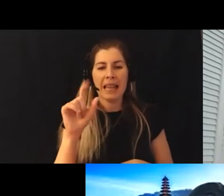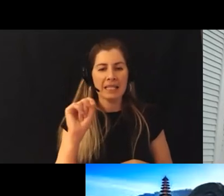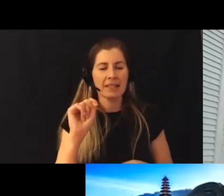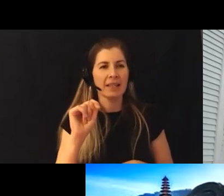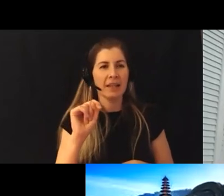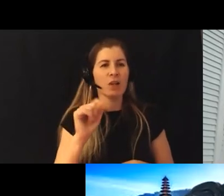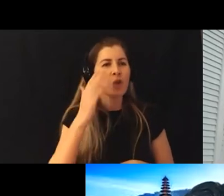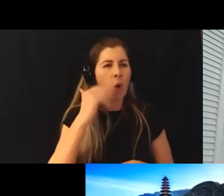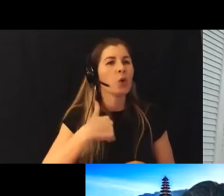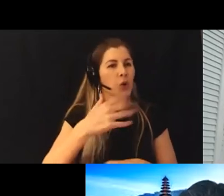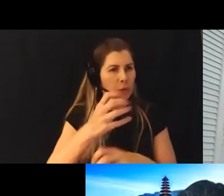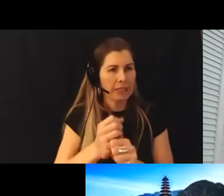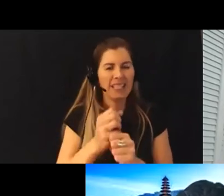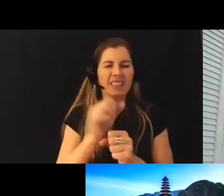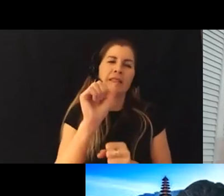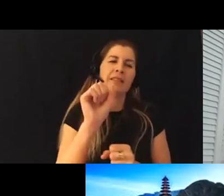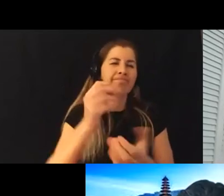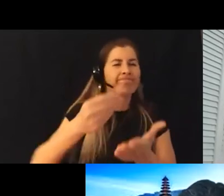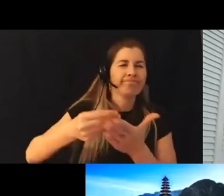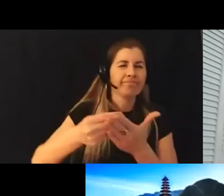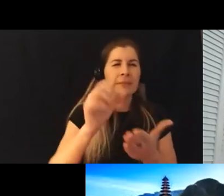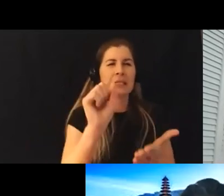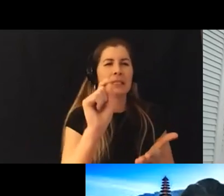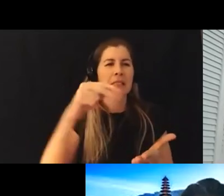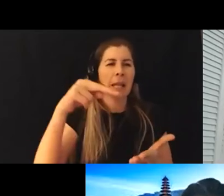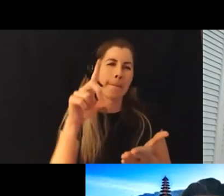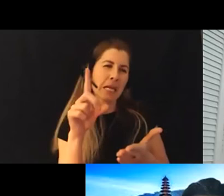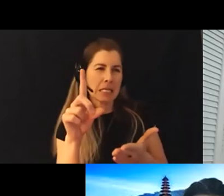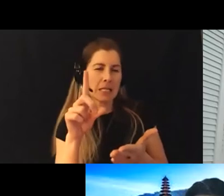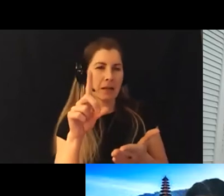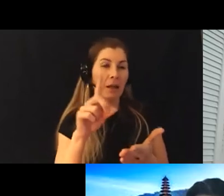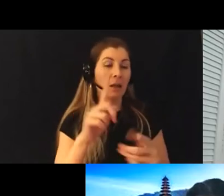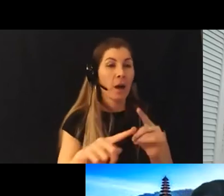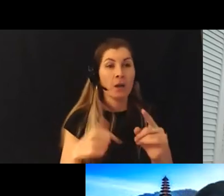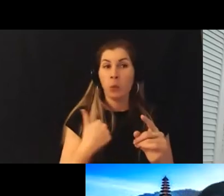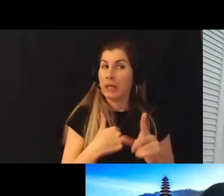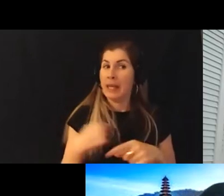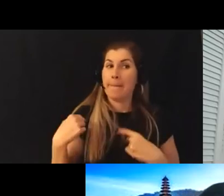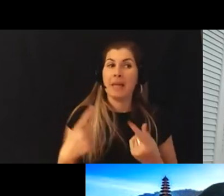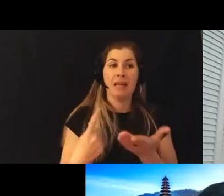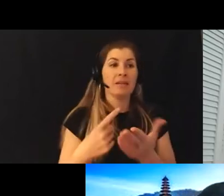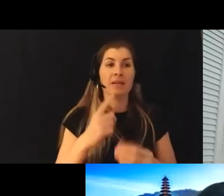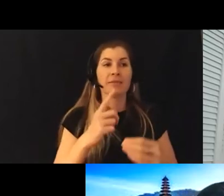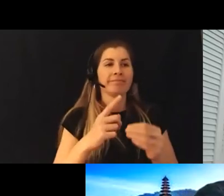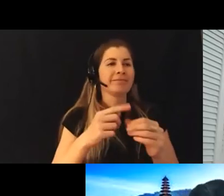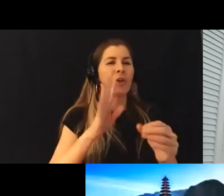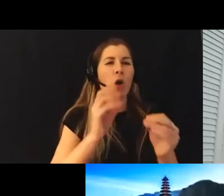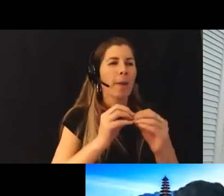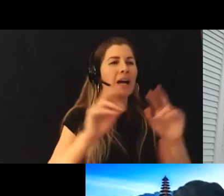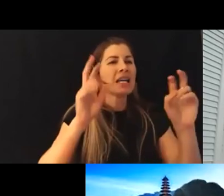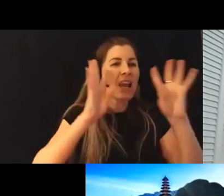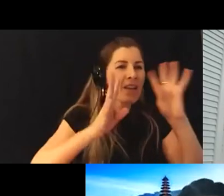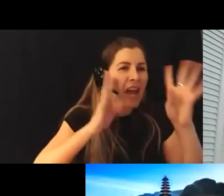stipend that you receive, but all of the themes that we've talked about in terms of innovation,